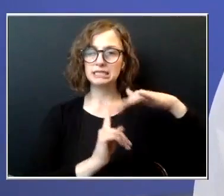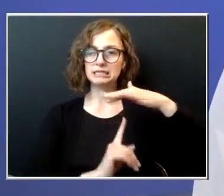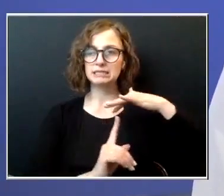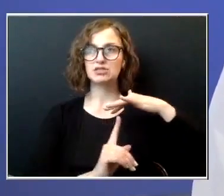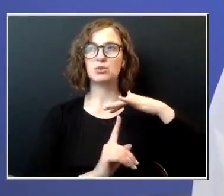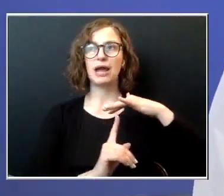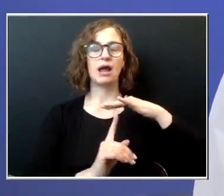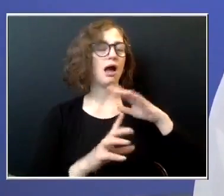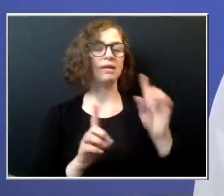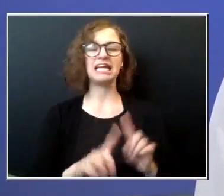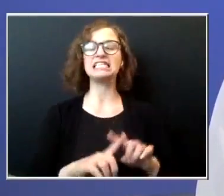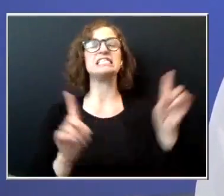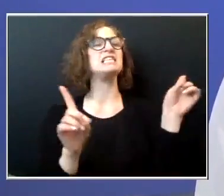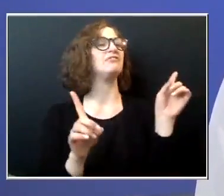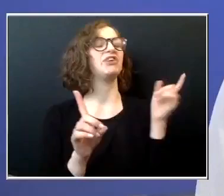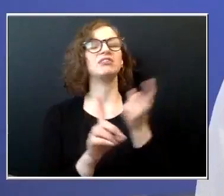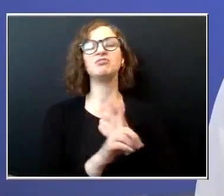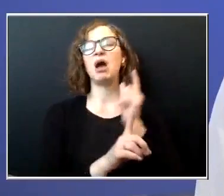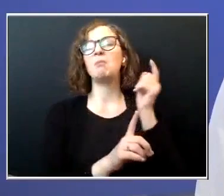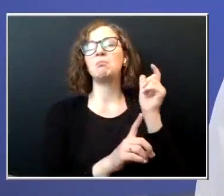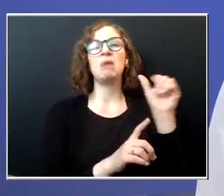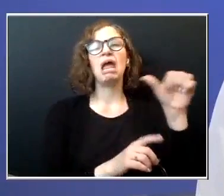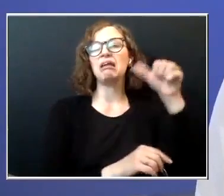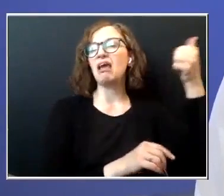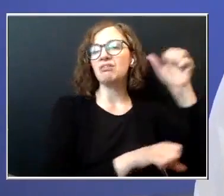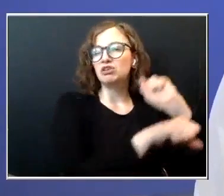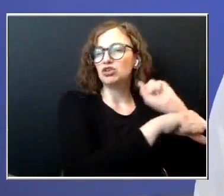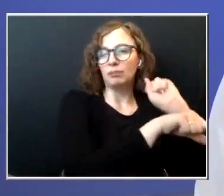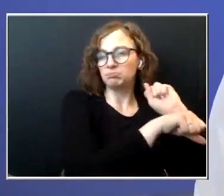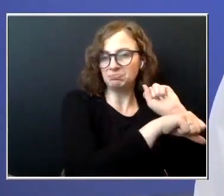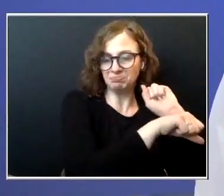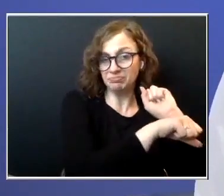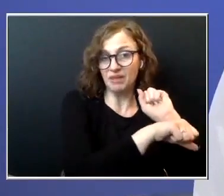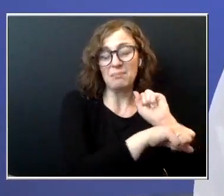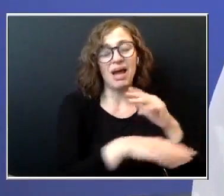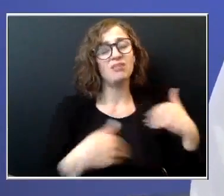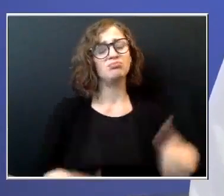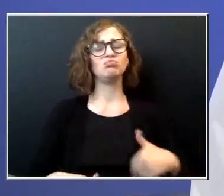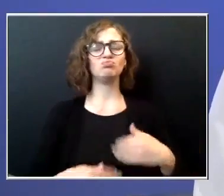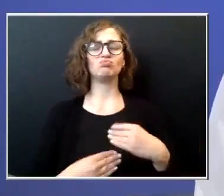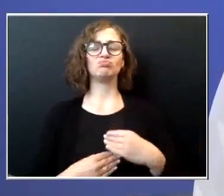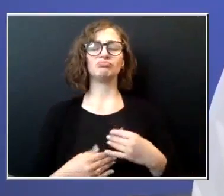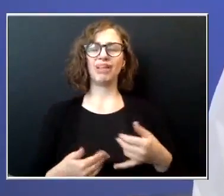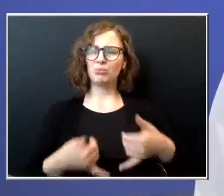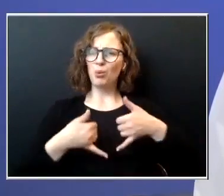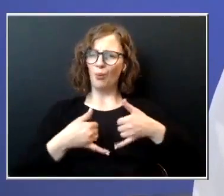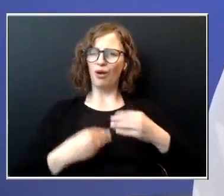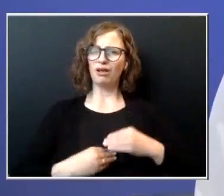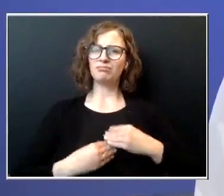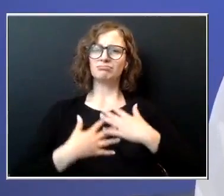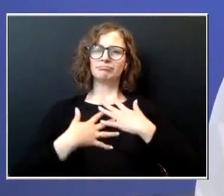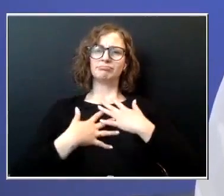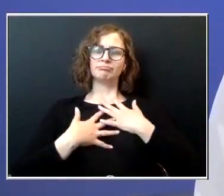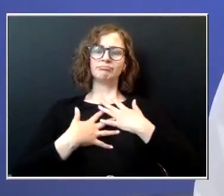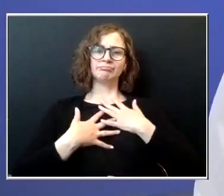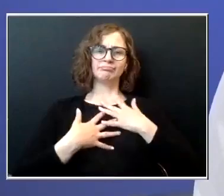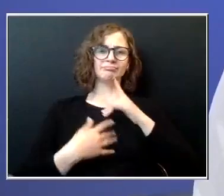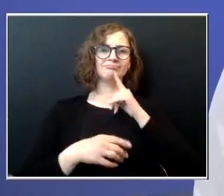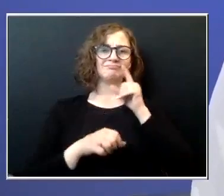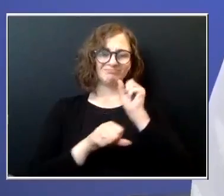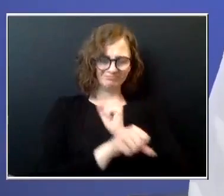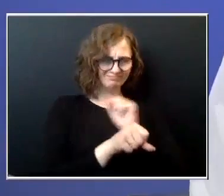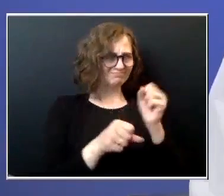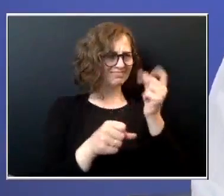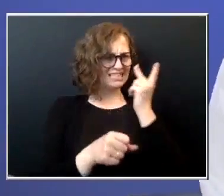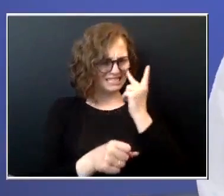life. But it's also very rewarding. I bet. It's very rewarding. You actually see what is going on. That